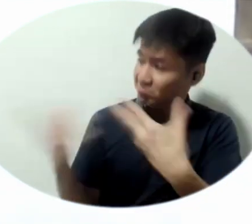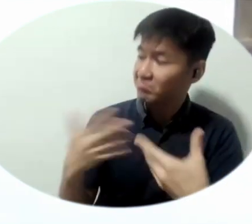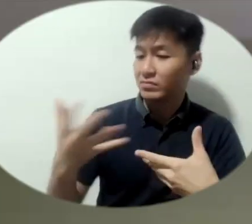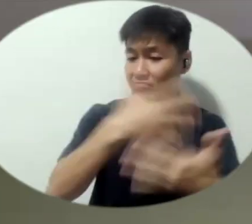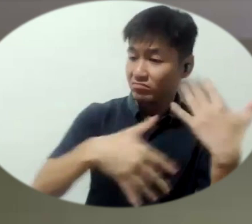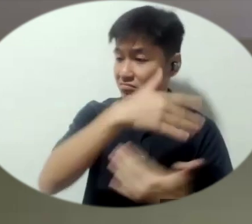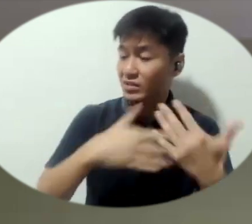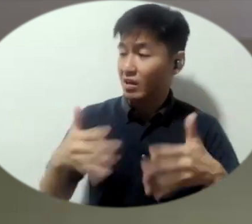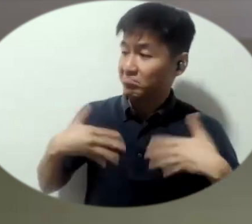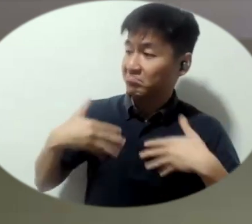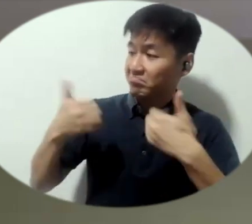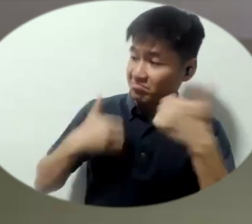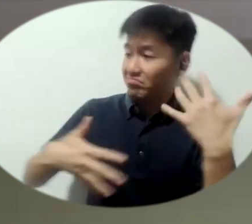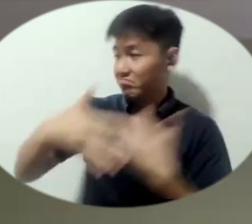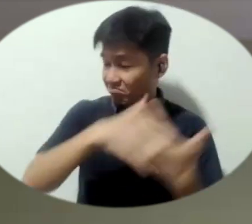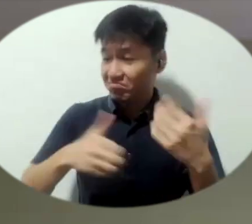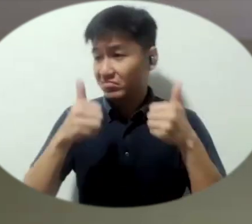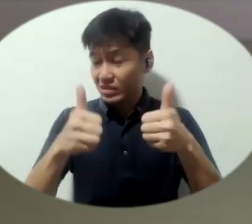participate, to break the